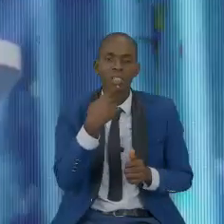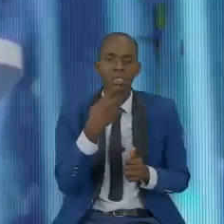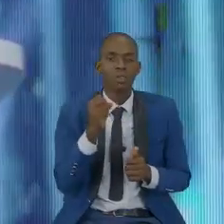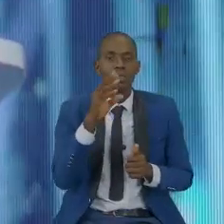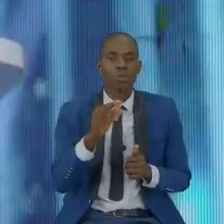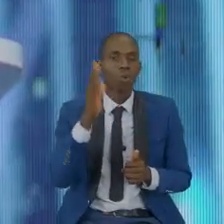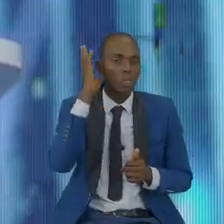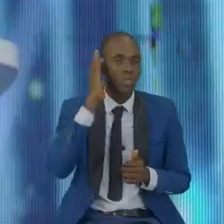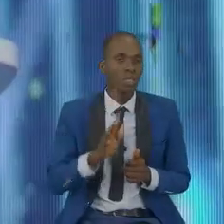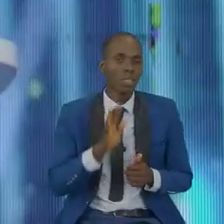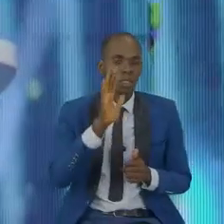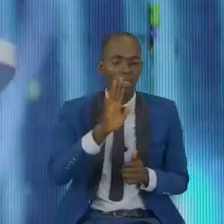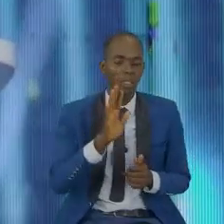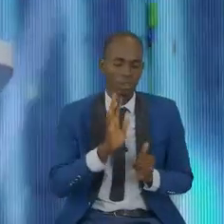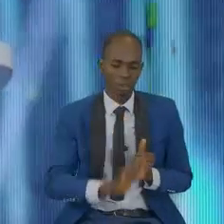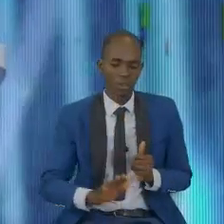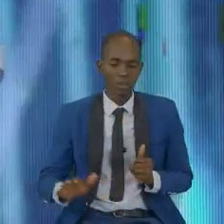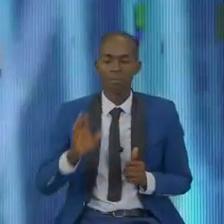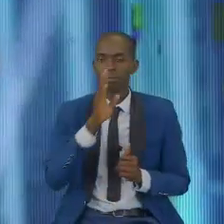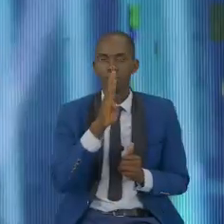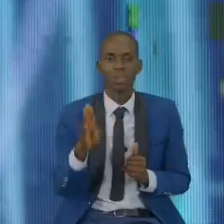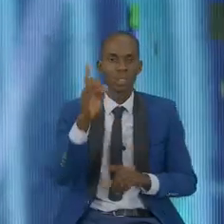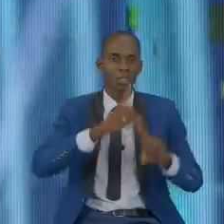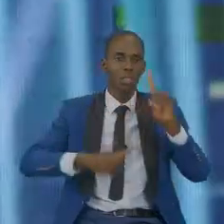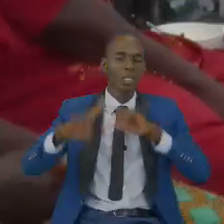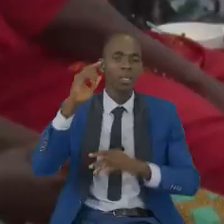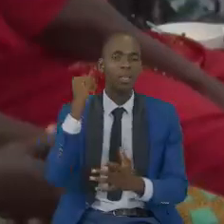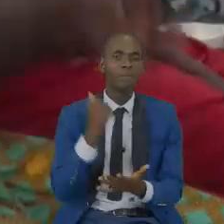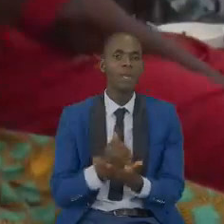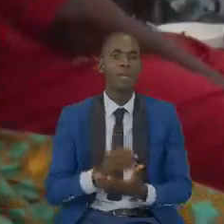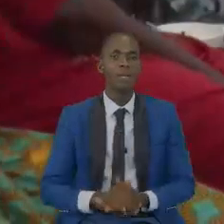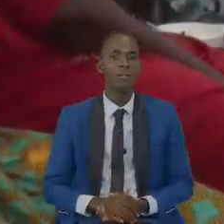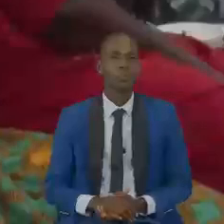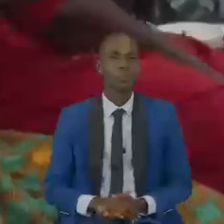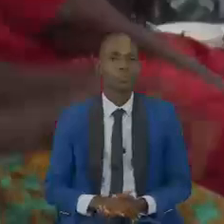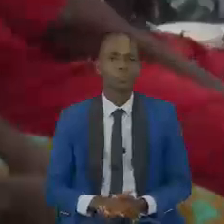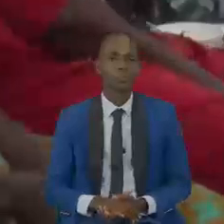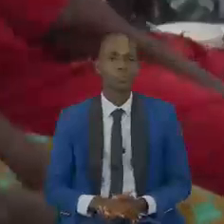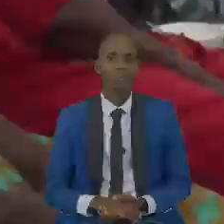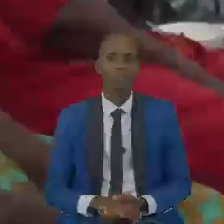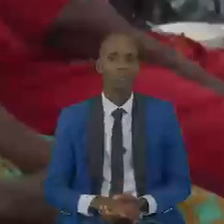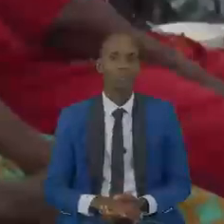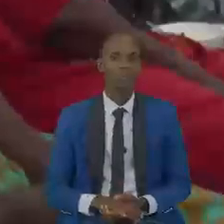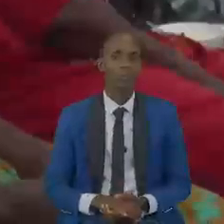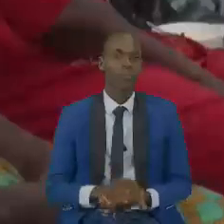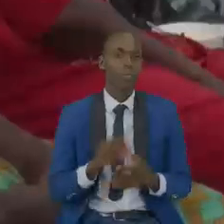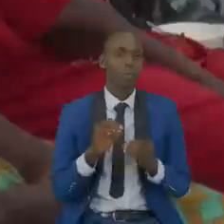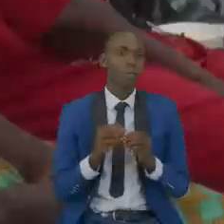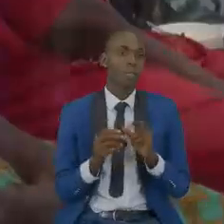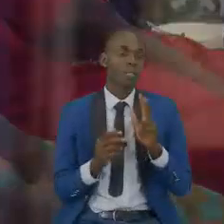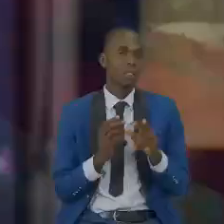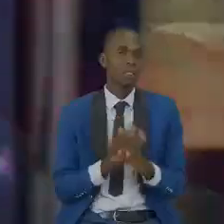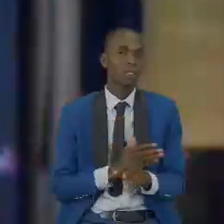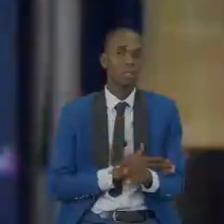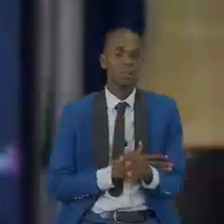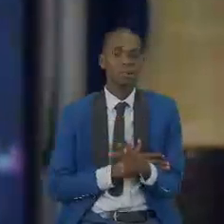shall thy seed be. Somebody shout amen. Amen. Look at number three here. Number